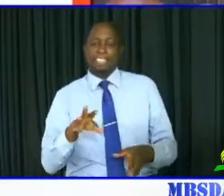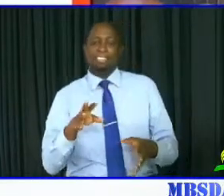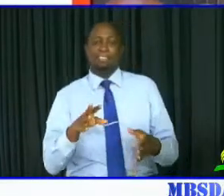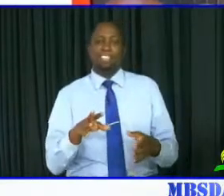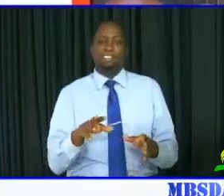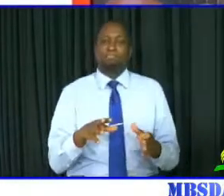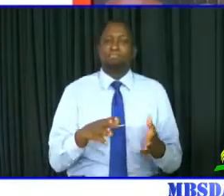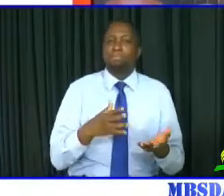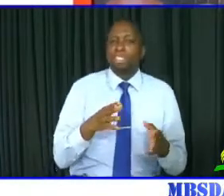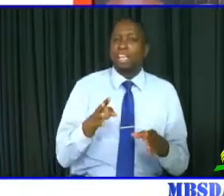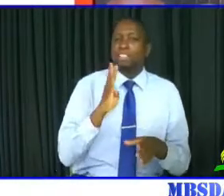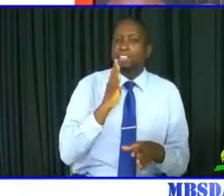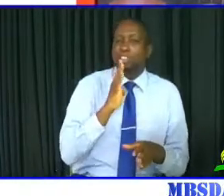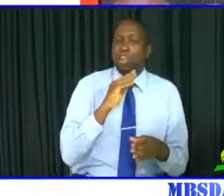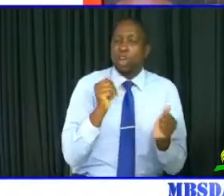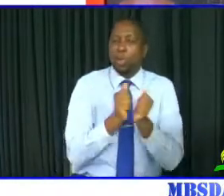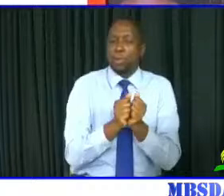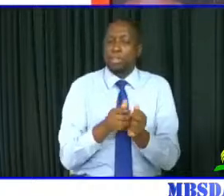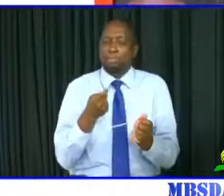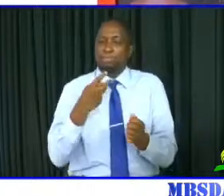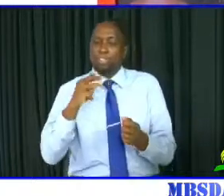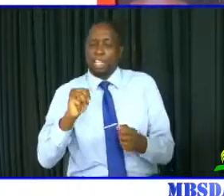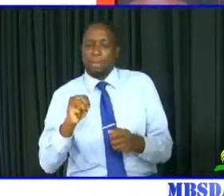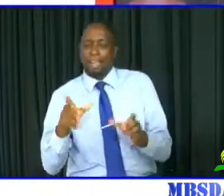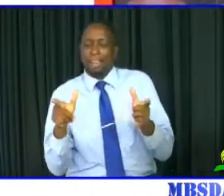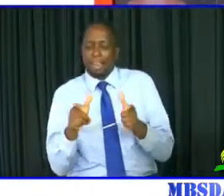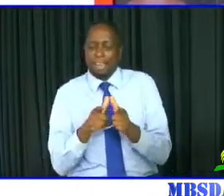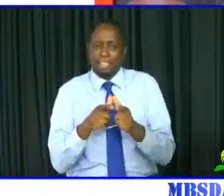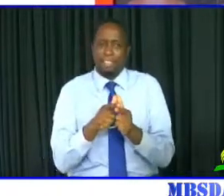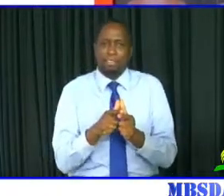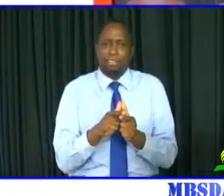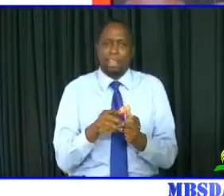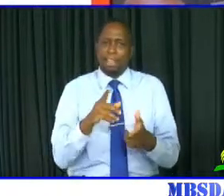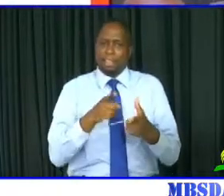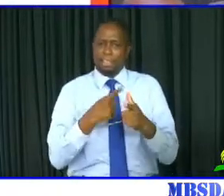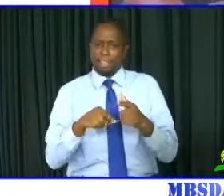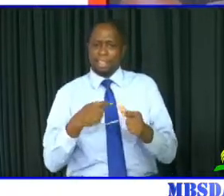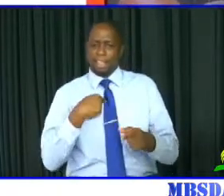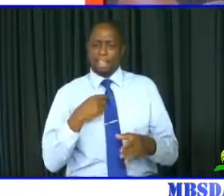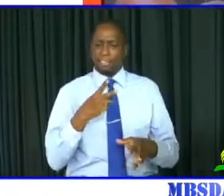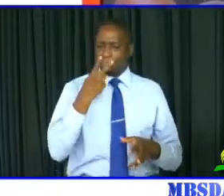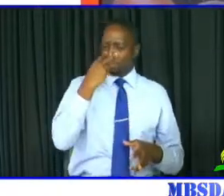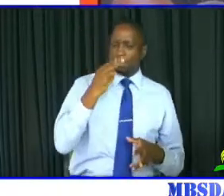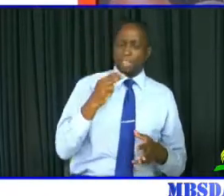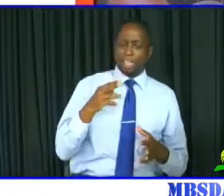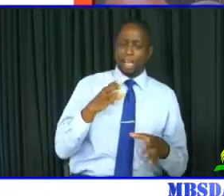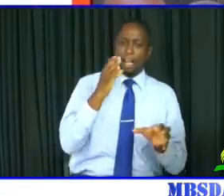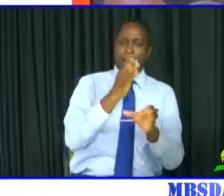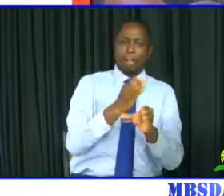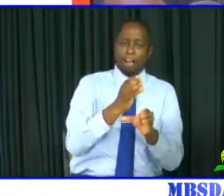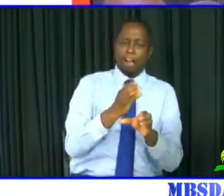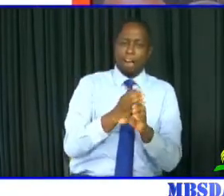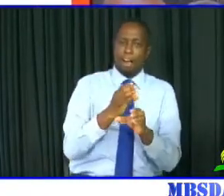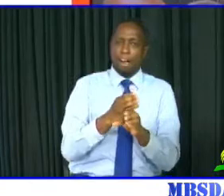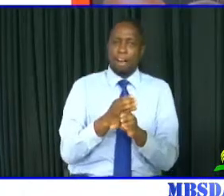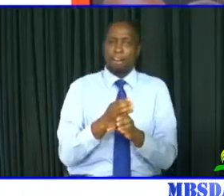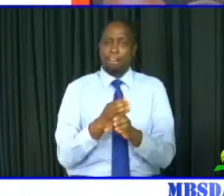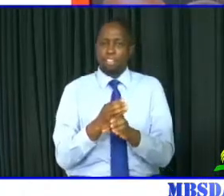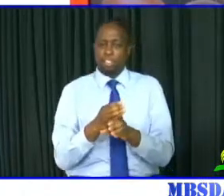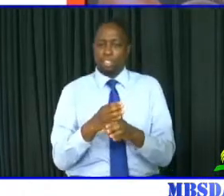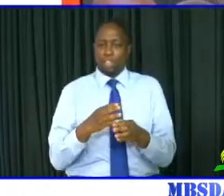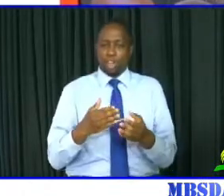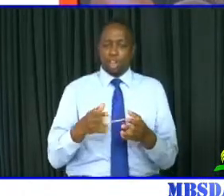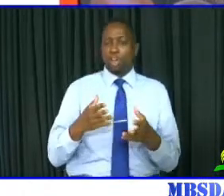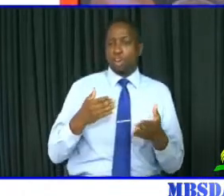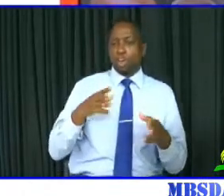bit, a Nissan AD wagon showed up. And we quickly got aboard. There were